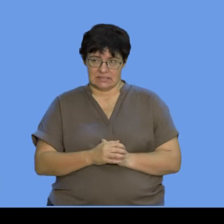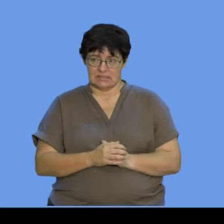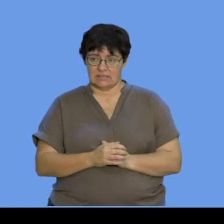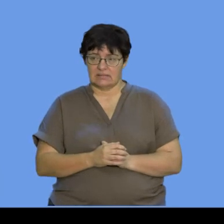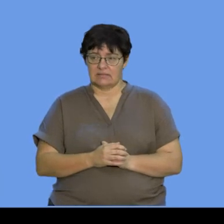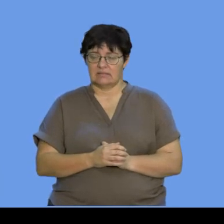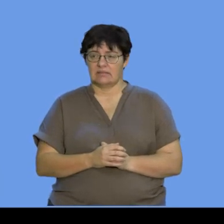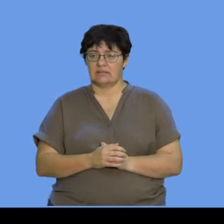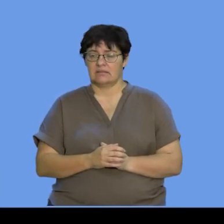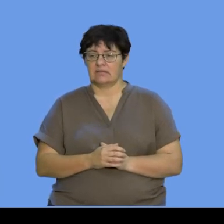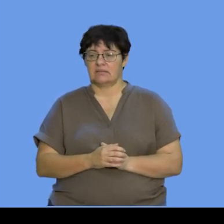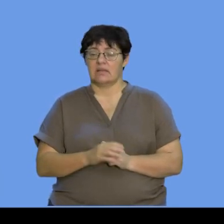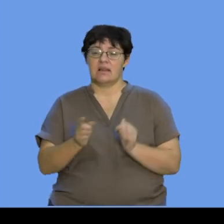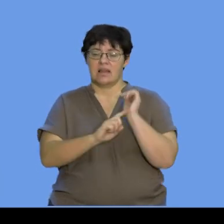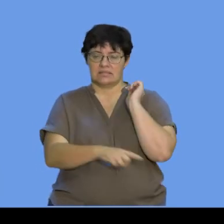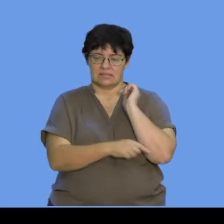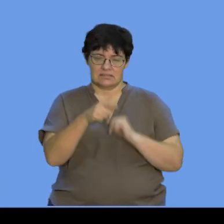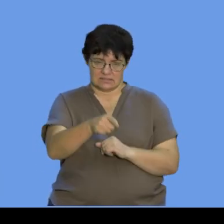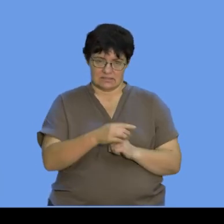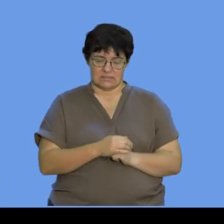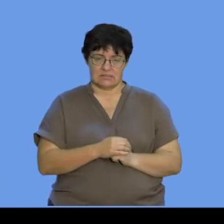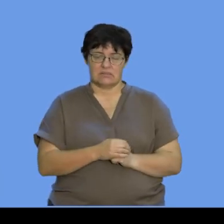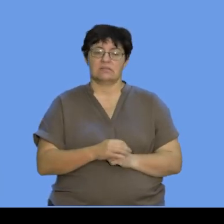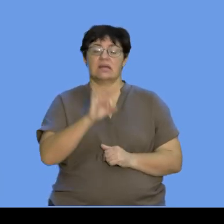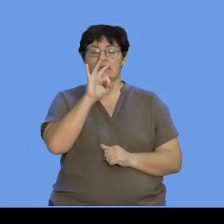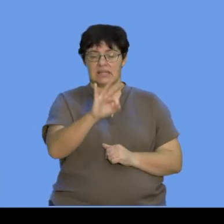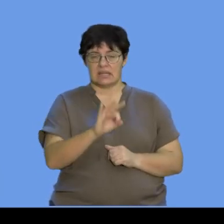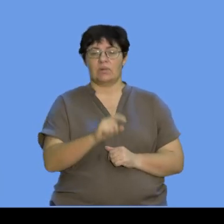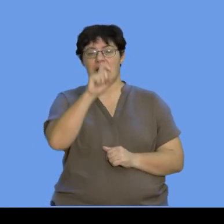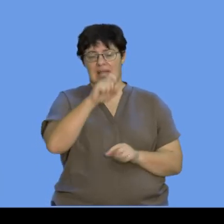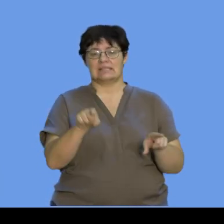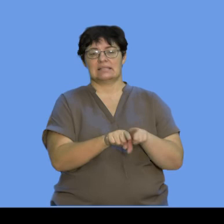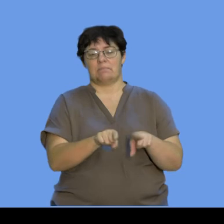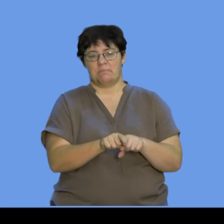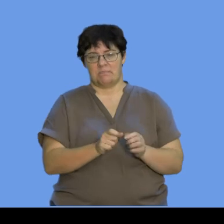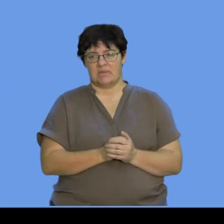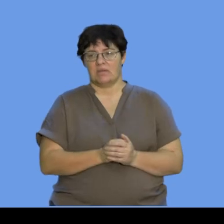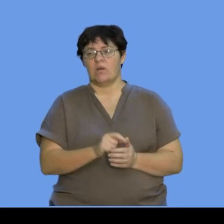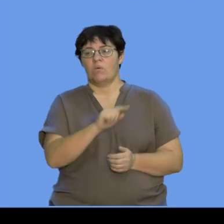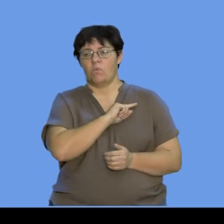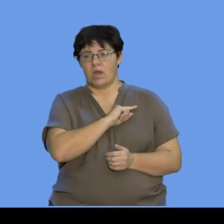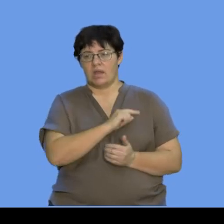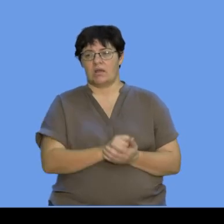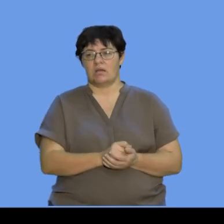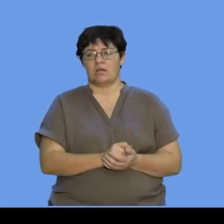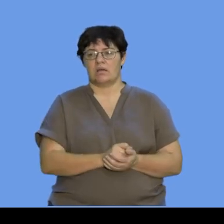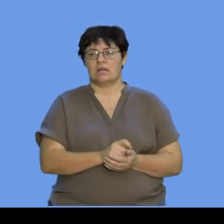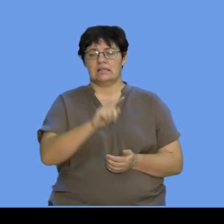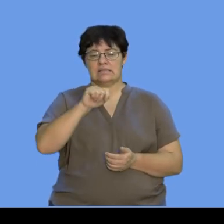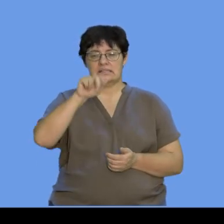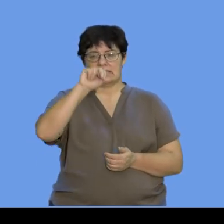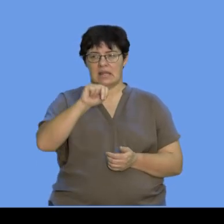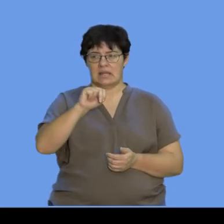well. Same seg. And then lastly, this one, which is 3, will be X as well. And that is